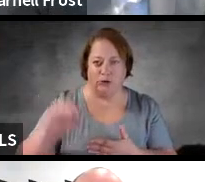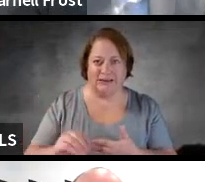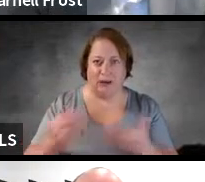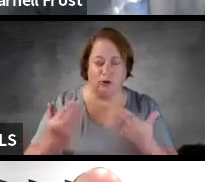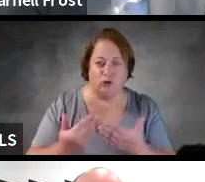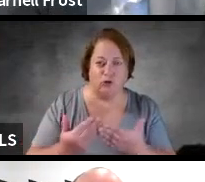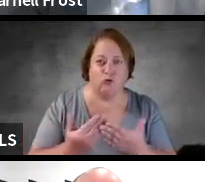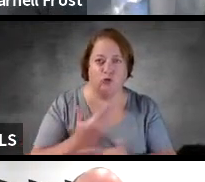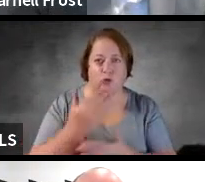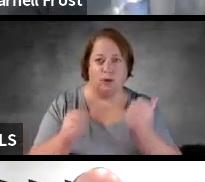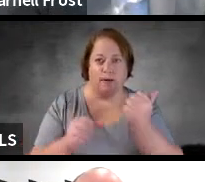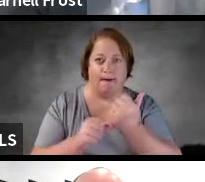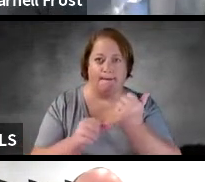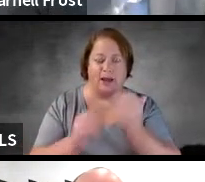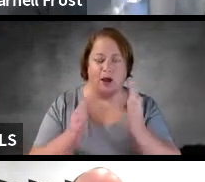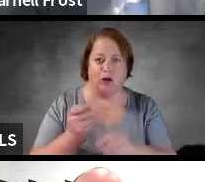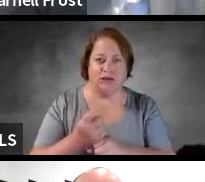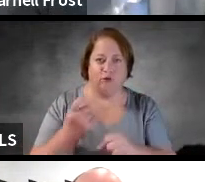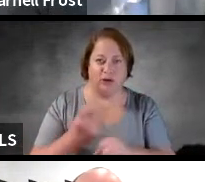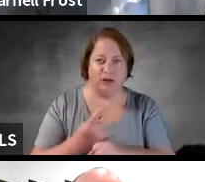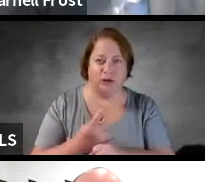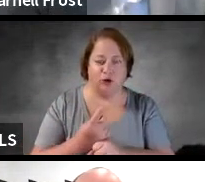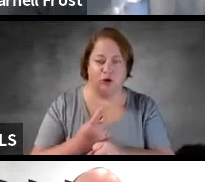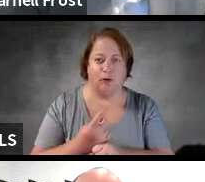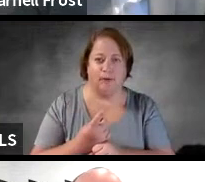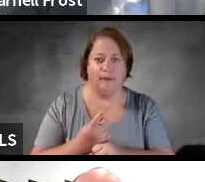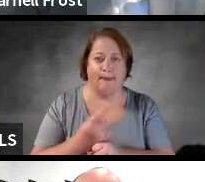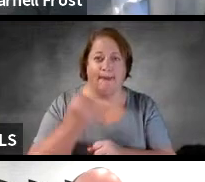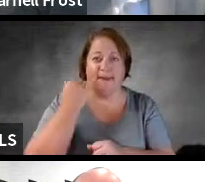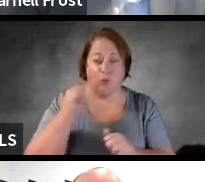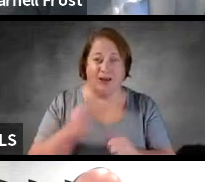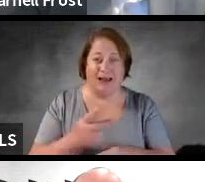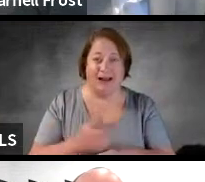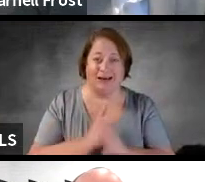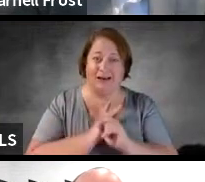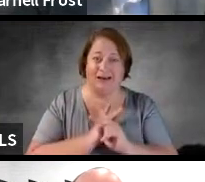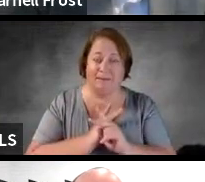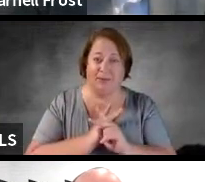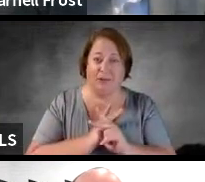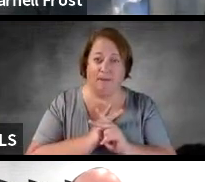new paraprofessionals each year. If we can keep them,